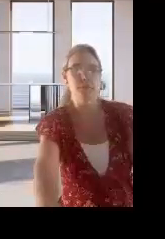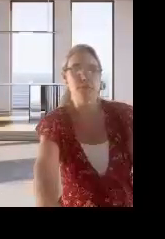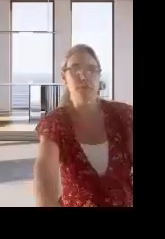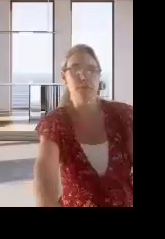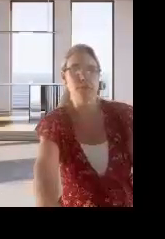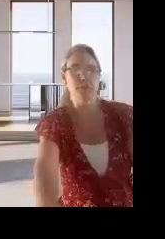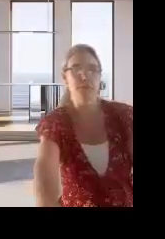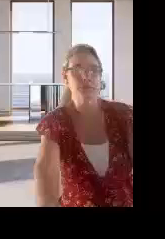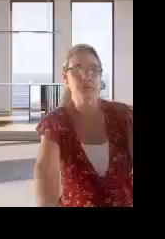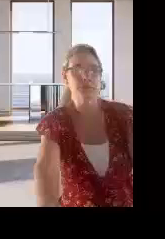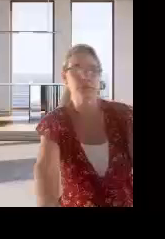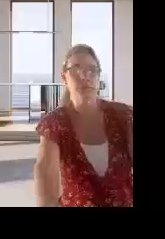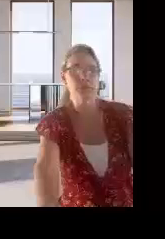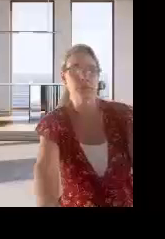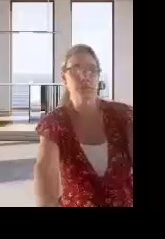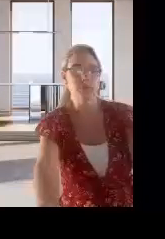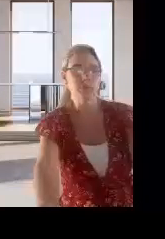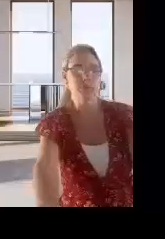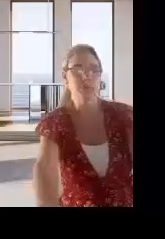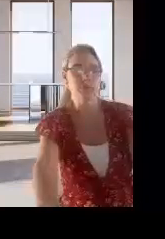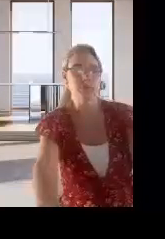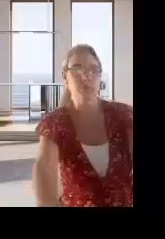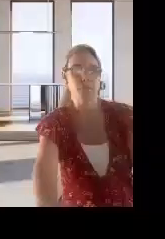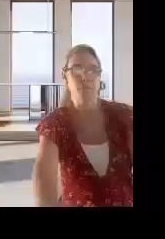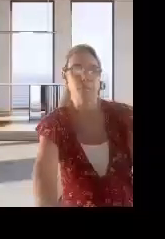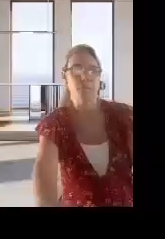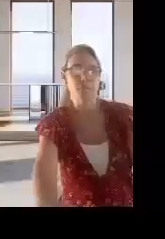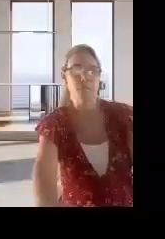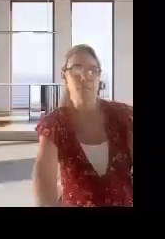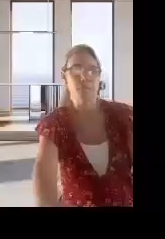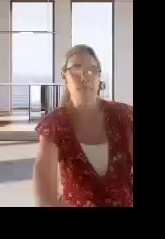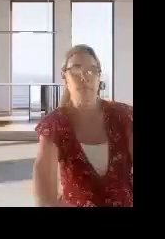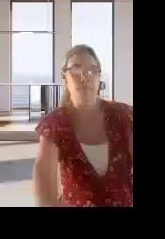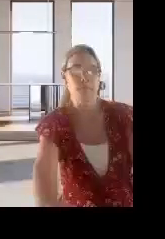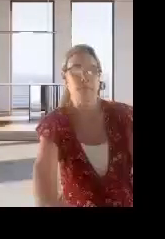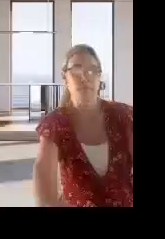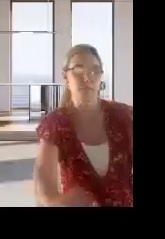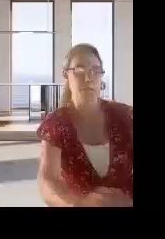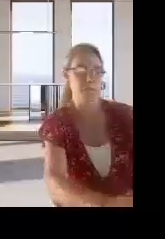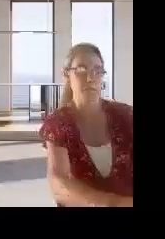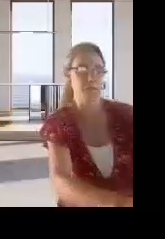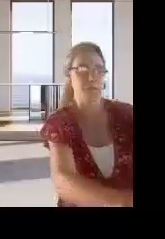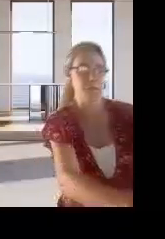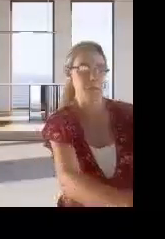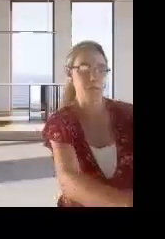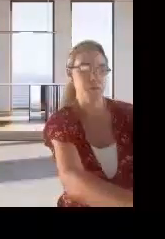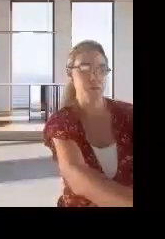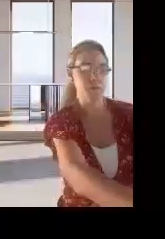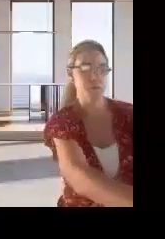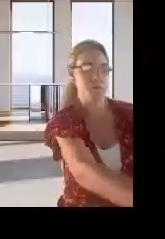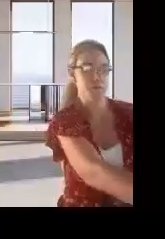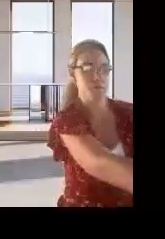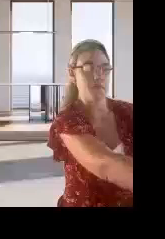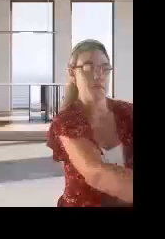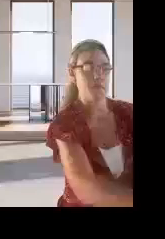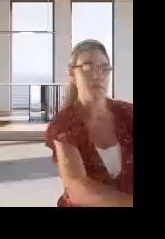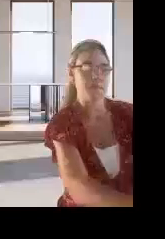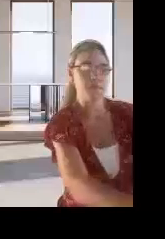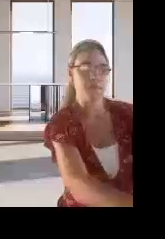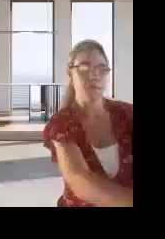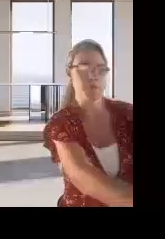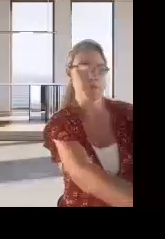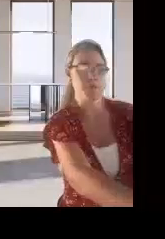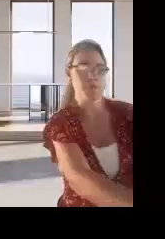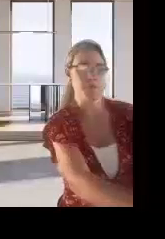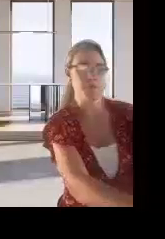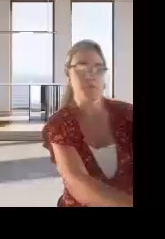met? And when we look at our equity resource teachers, we have very broad and general resource